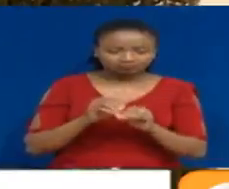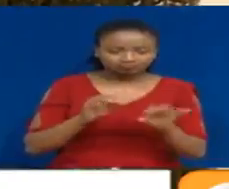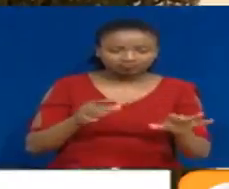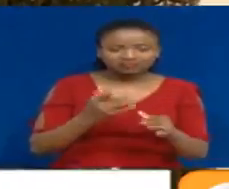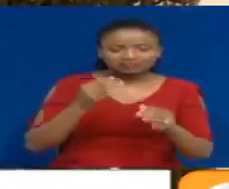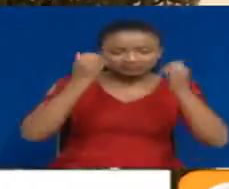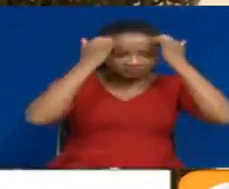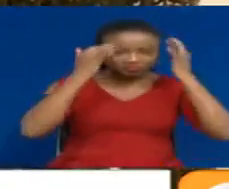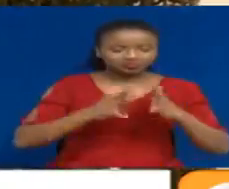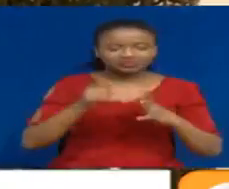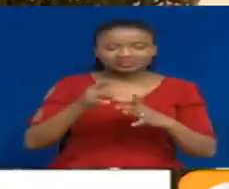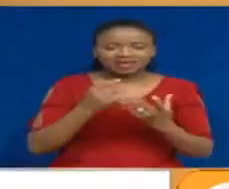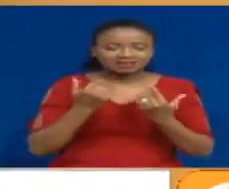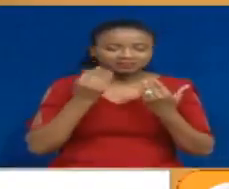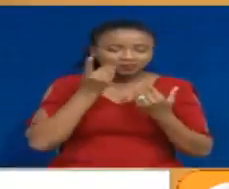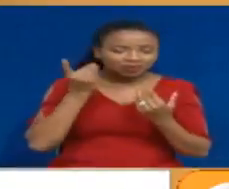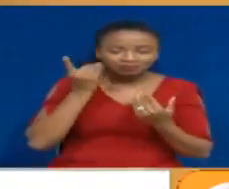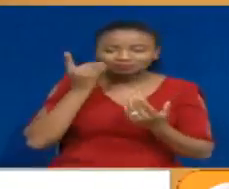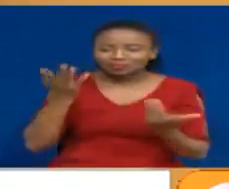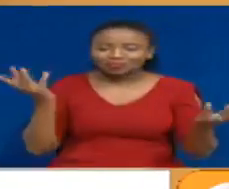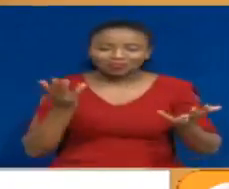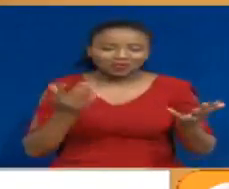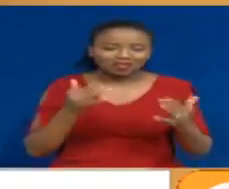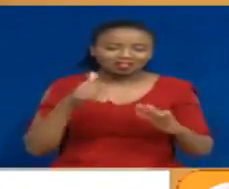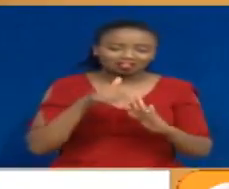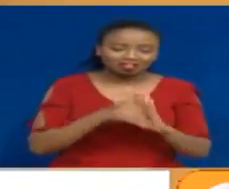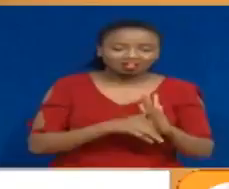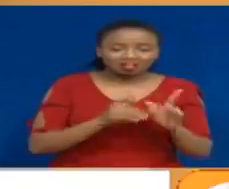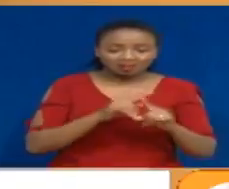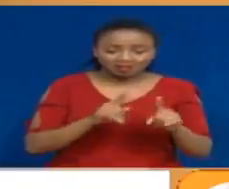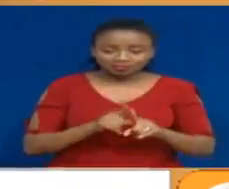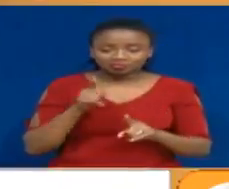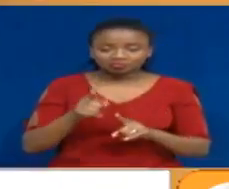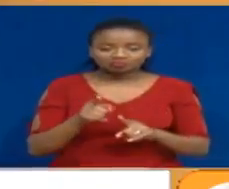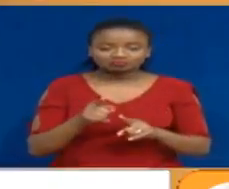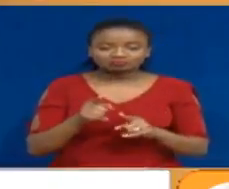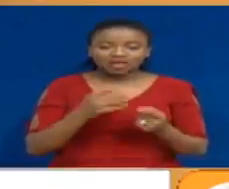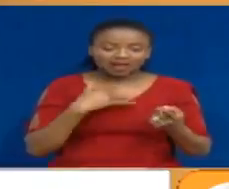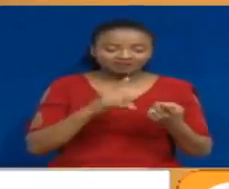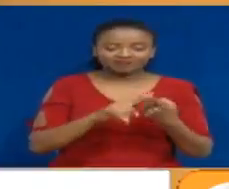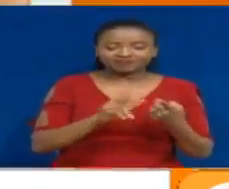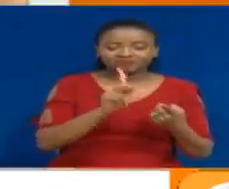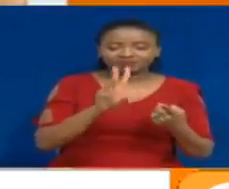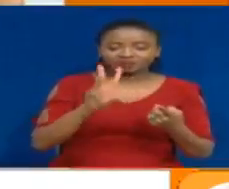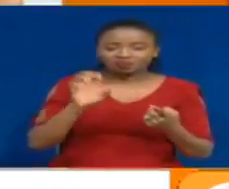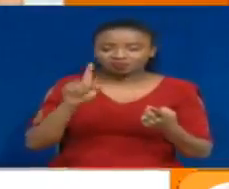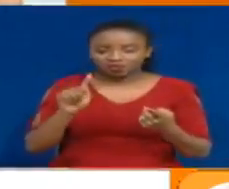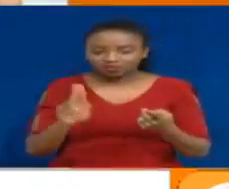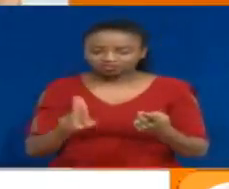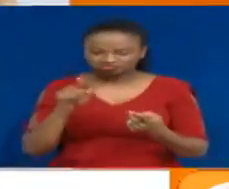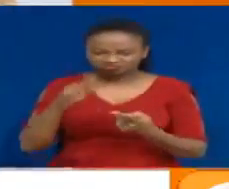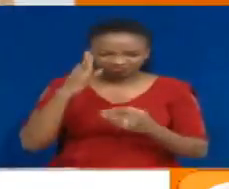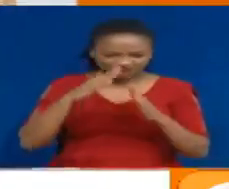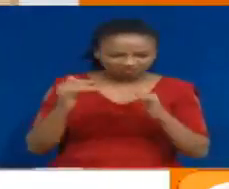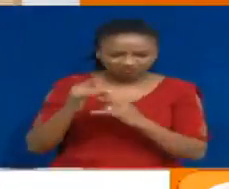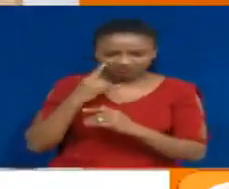student accommodation has rebounded as schools reopen. Arcon currently manages the Qwetu Babandogo, Qwetu Jogo, and